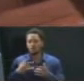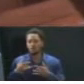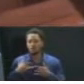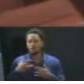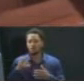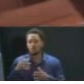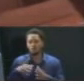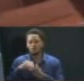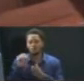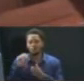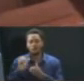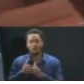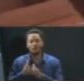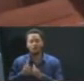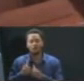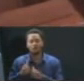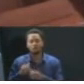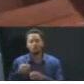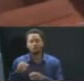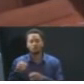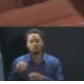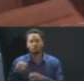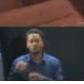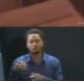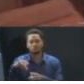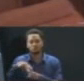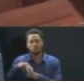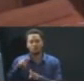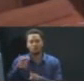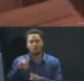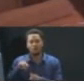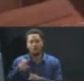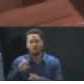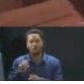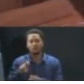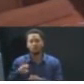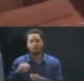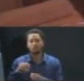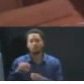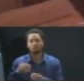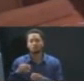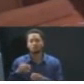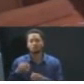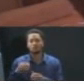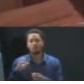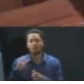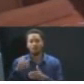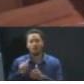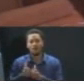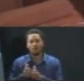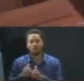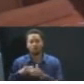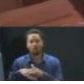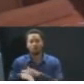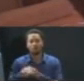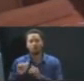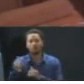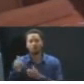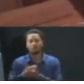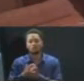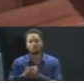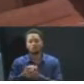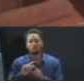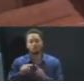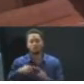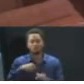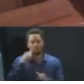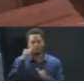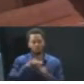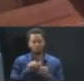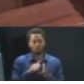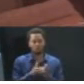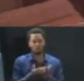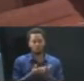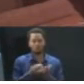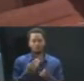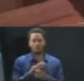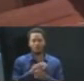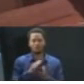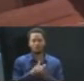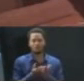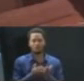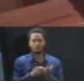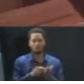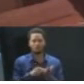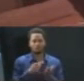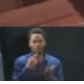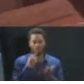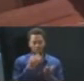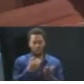got from the library after school. I was shocked when I was told there is a 6th grade math book that has a countdown to the big